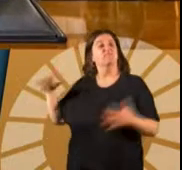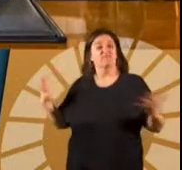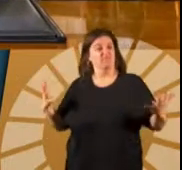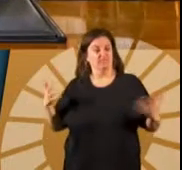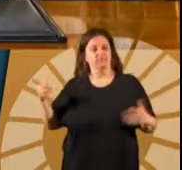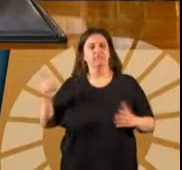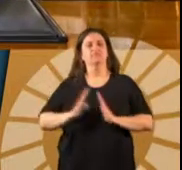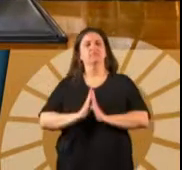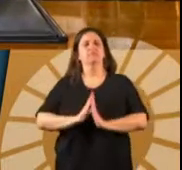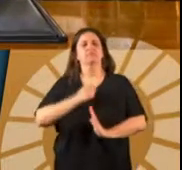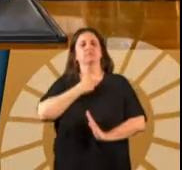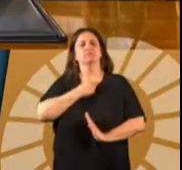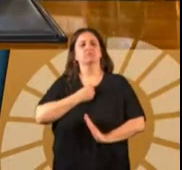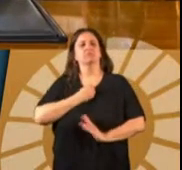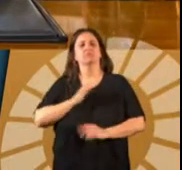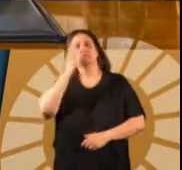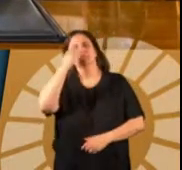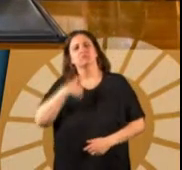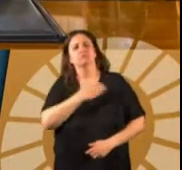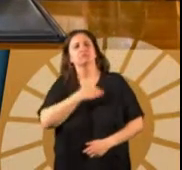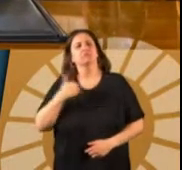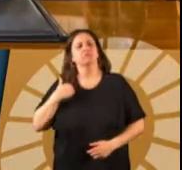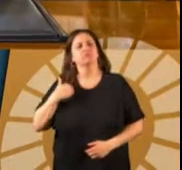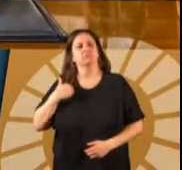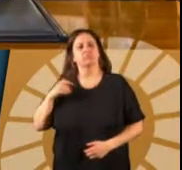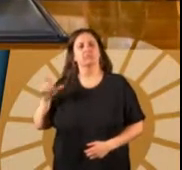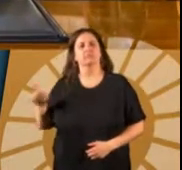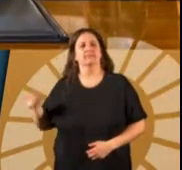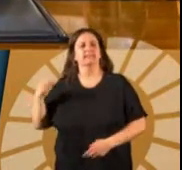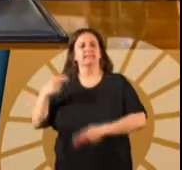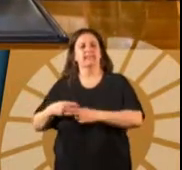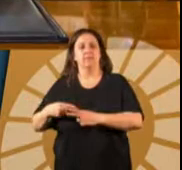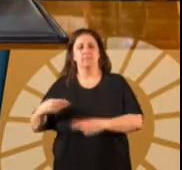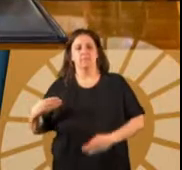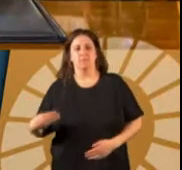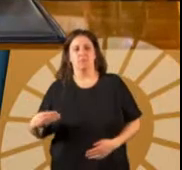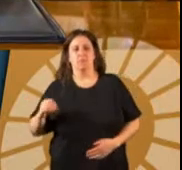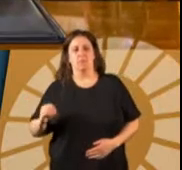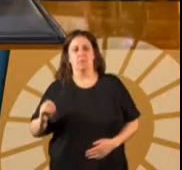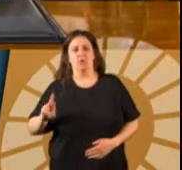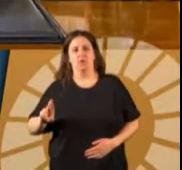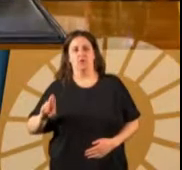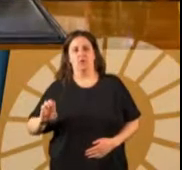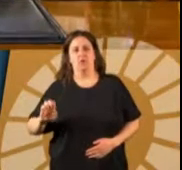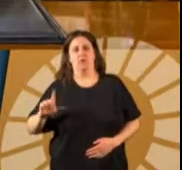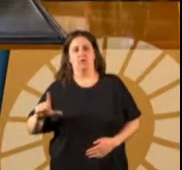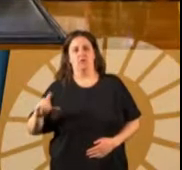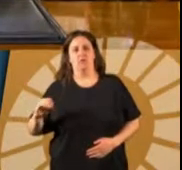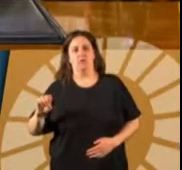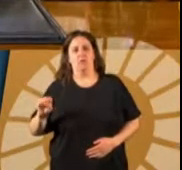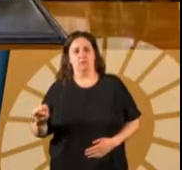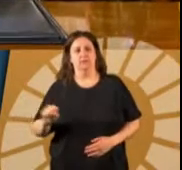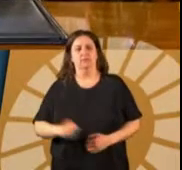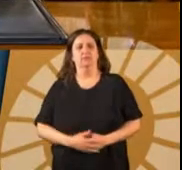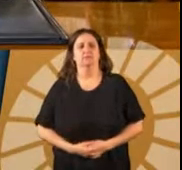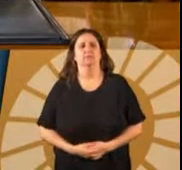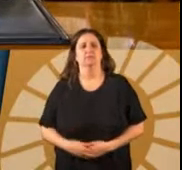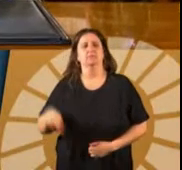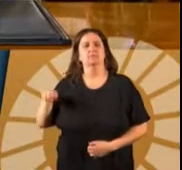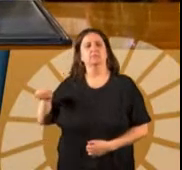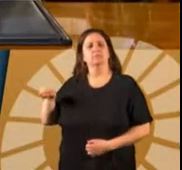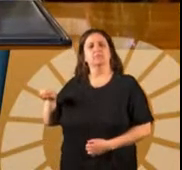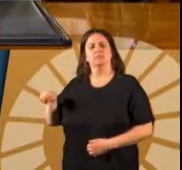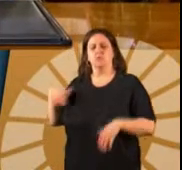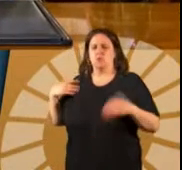Moreno. Rebelde, and he, justo, this en 1803,